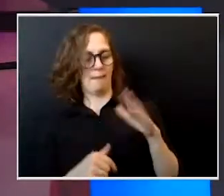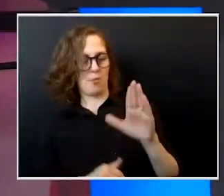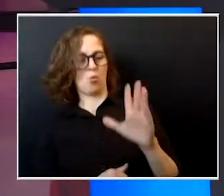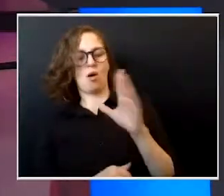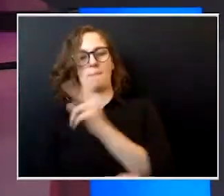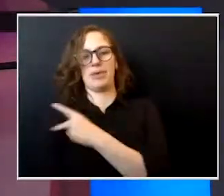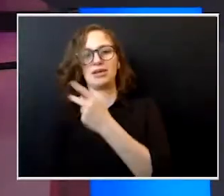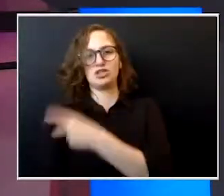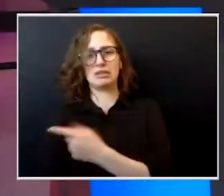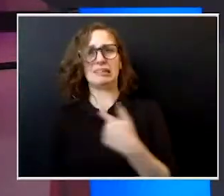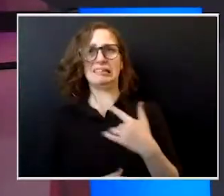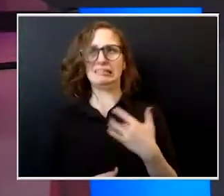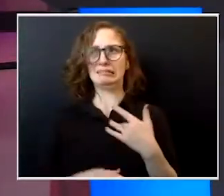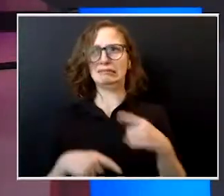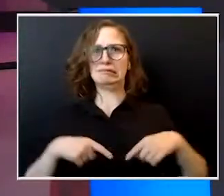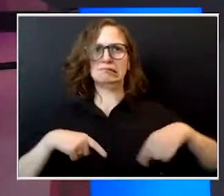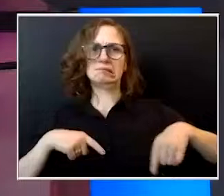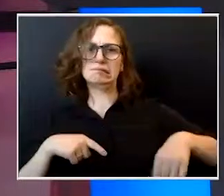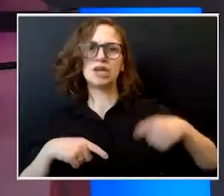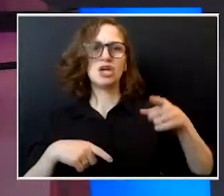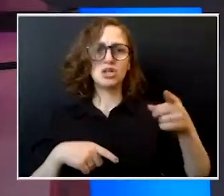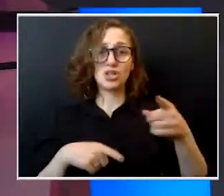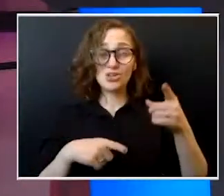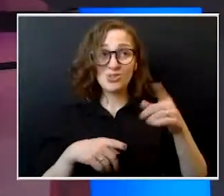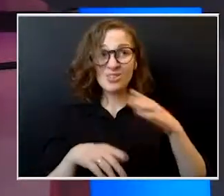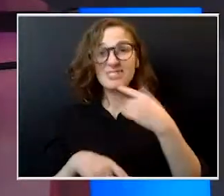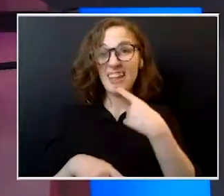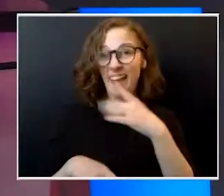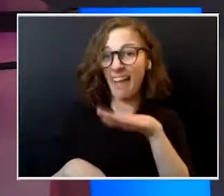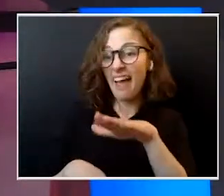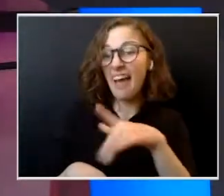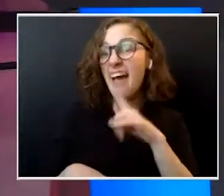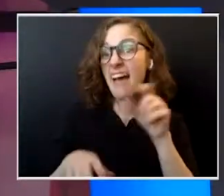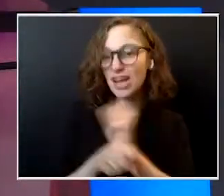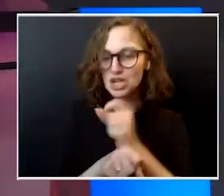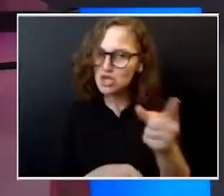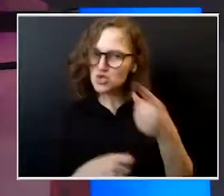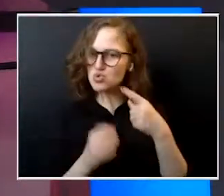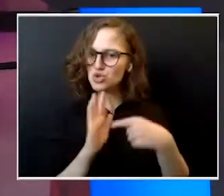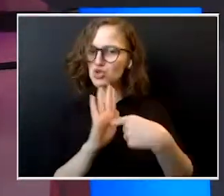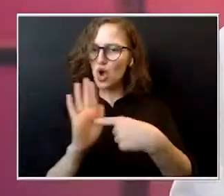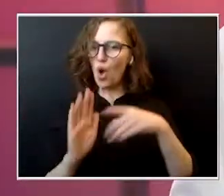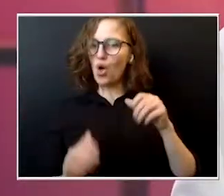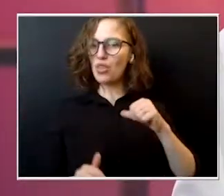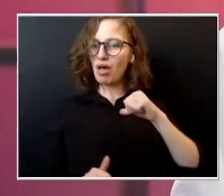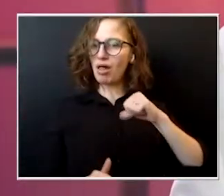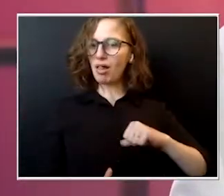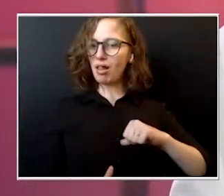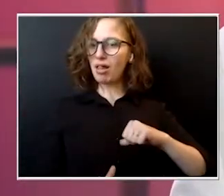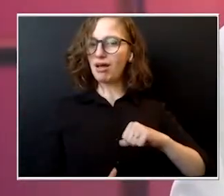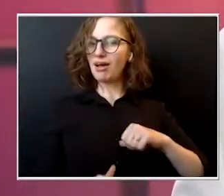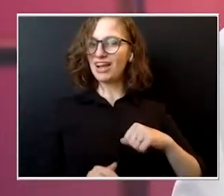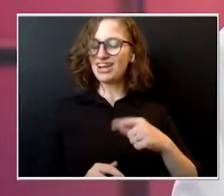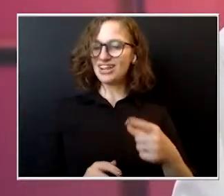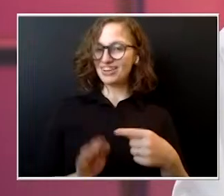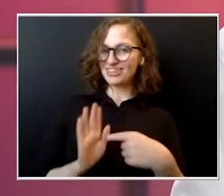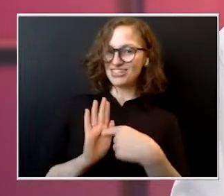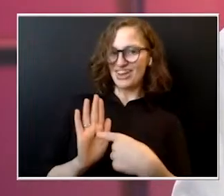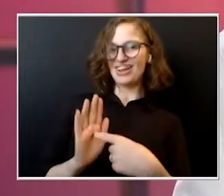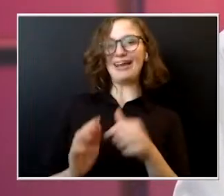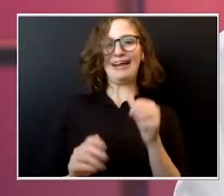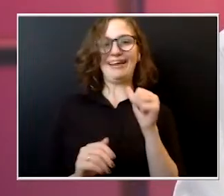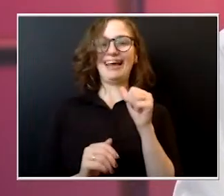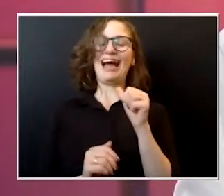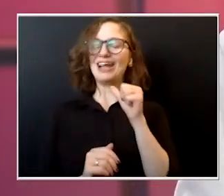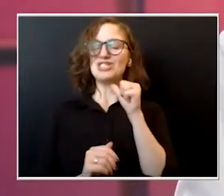well, actually, do you ever show them your scar and say, actually, I had it done? Not intentionally. Sometimes it sticks out of the scrubs. So.